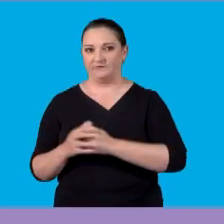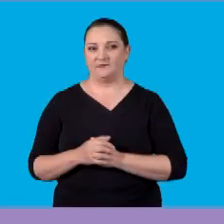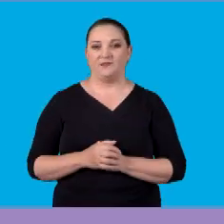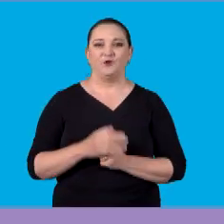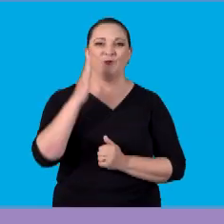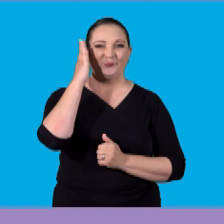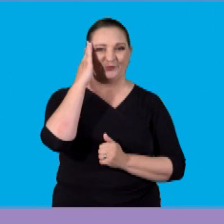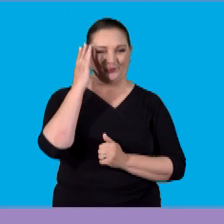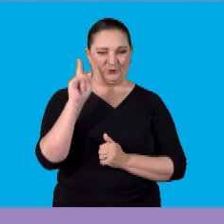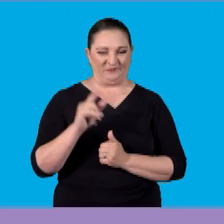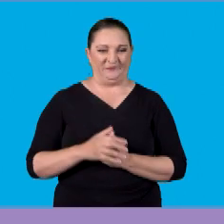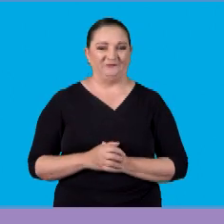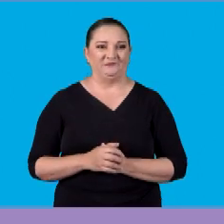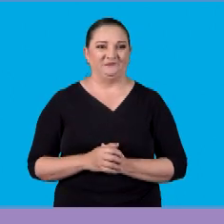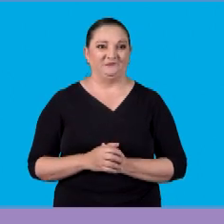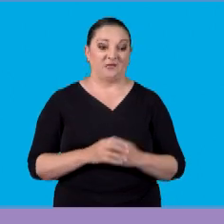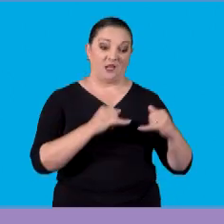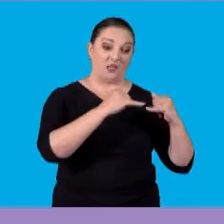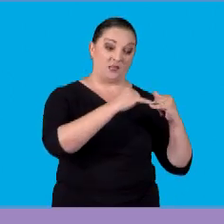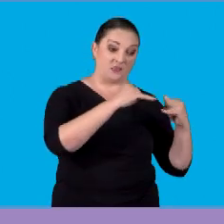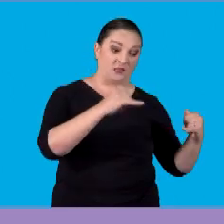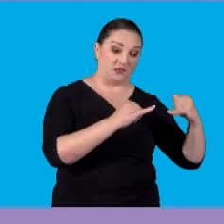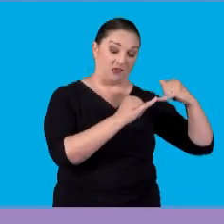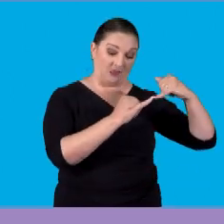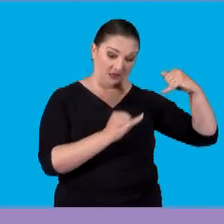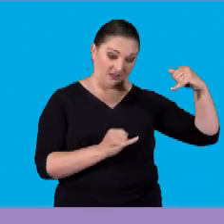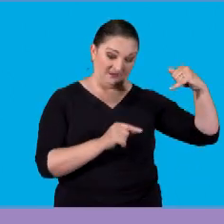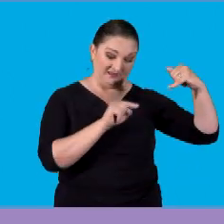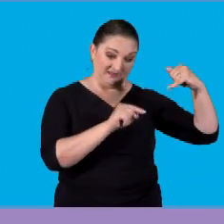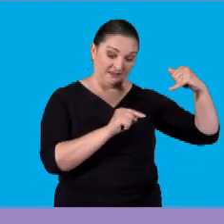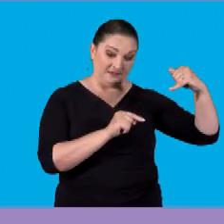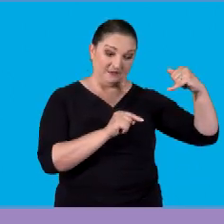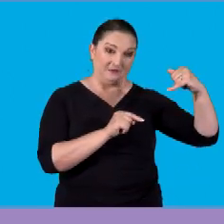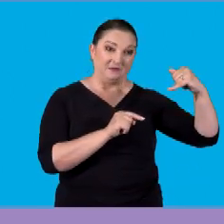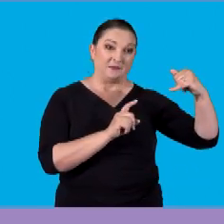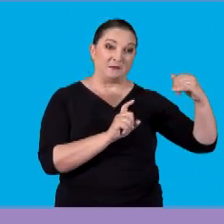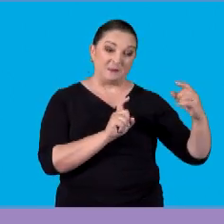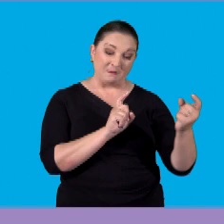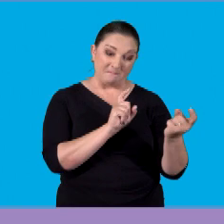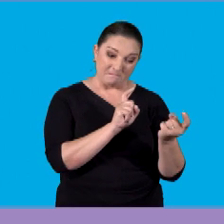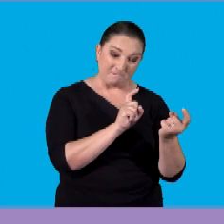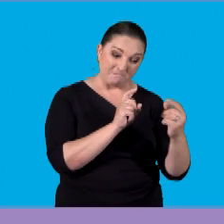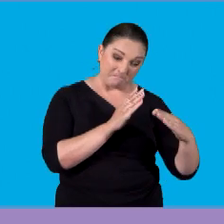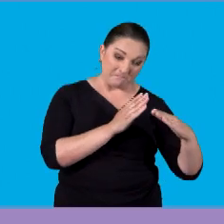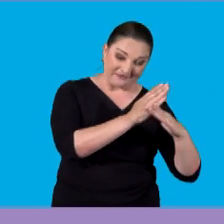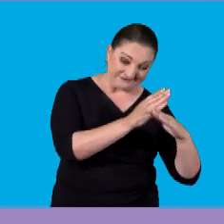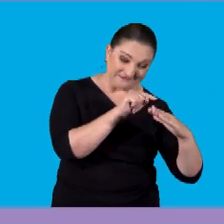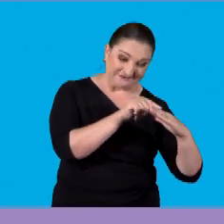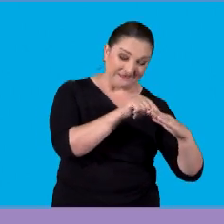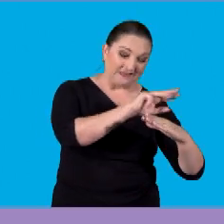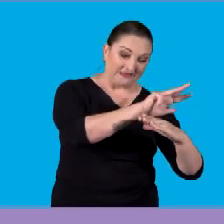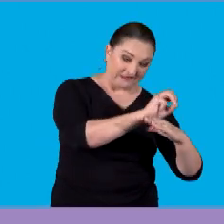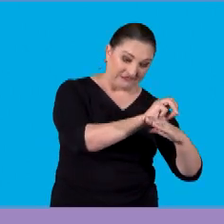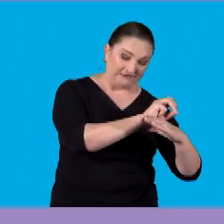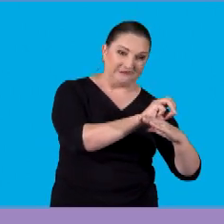diagonals, we know that the diagonals of a rhombus, they meet at 90 degrees. And